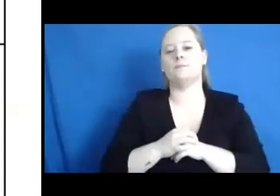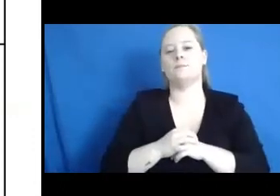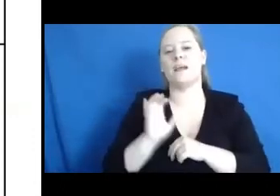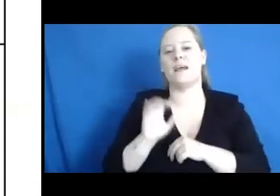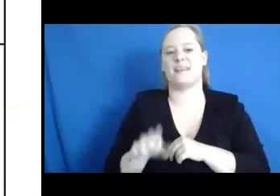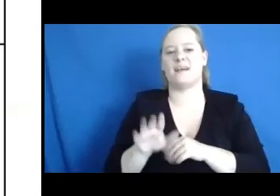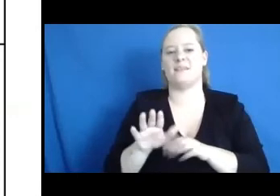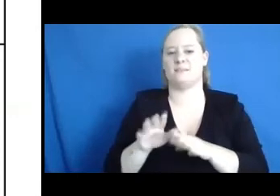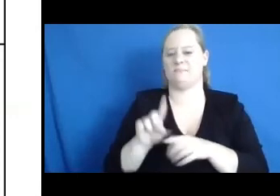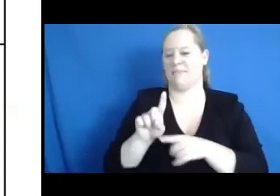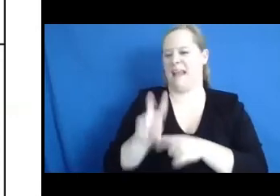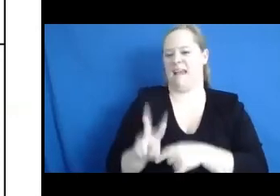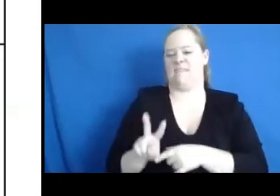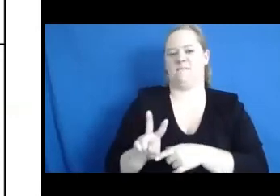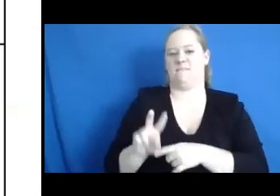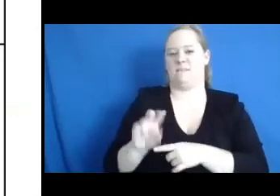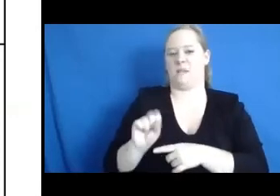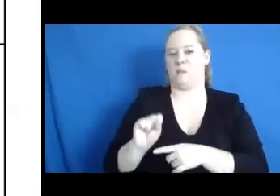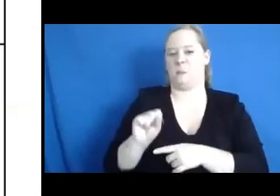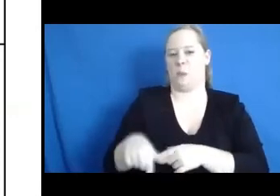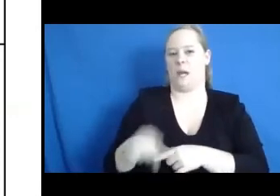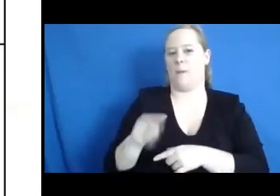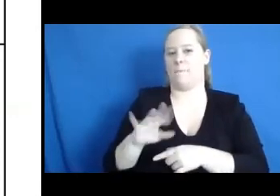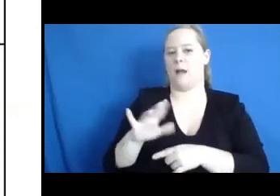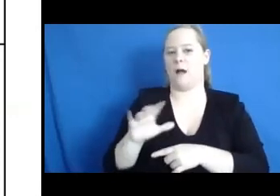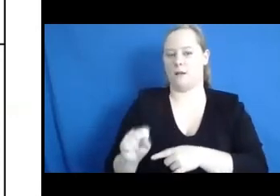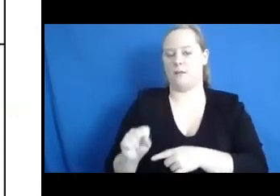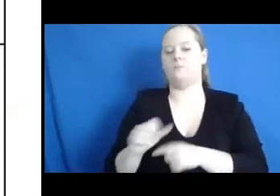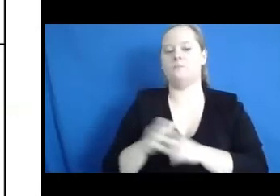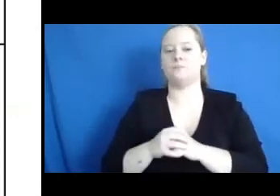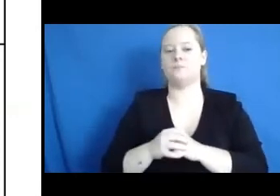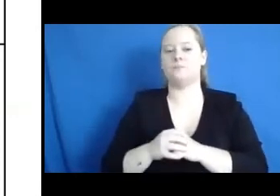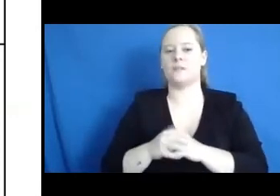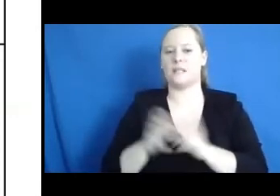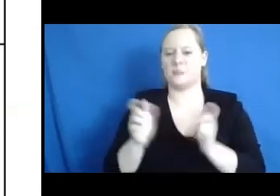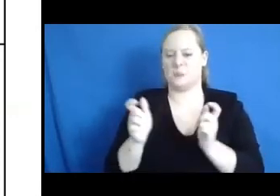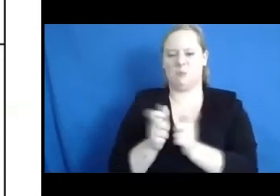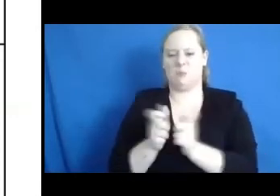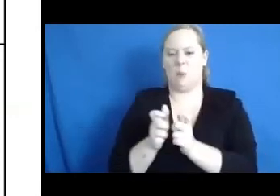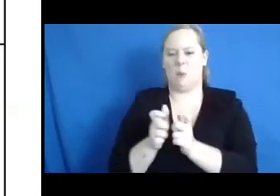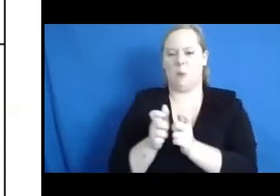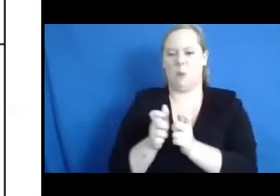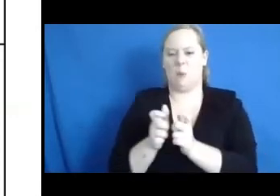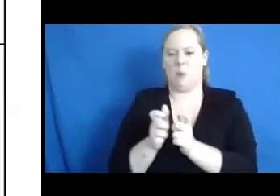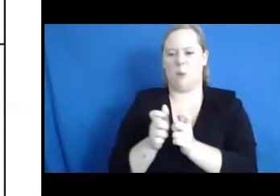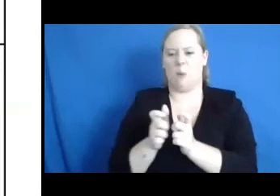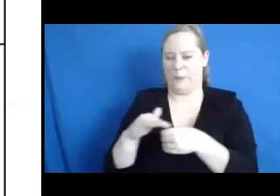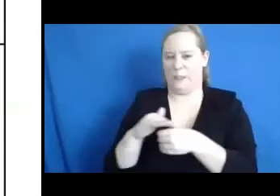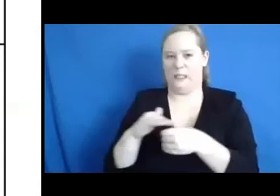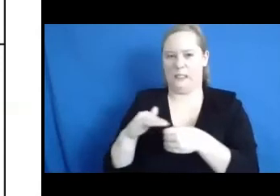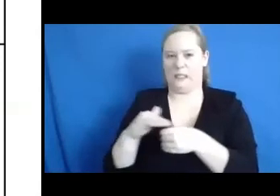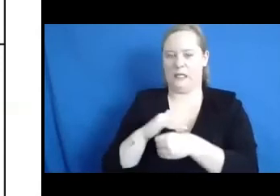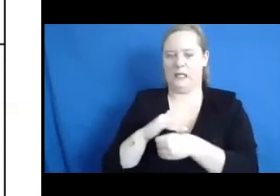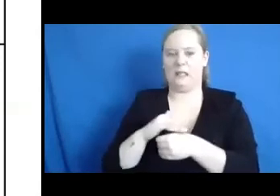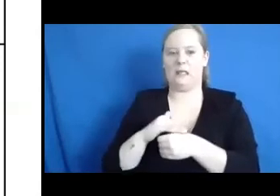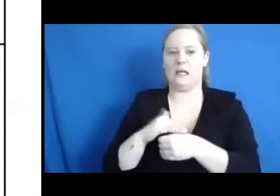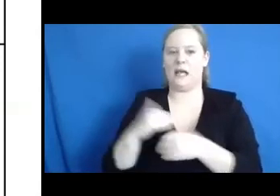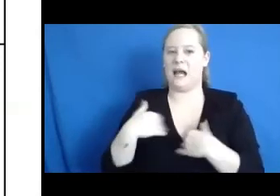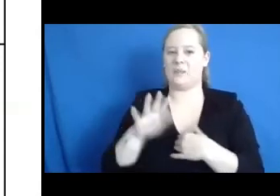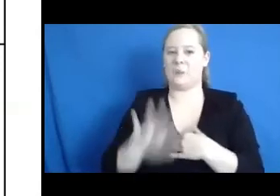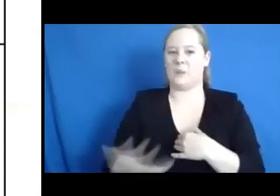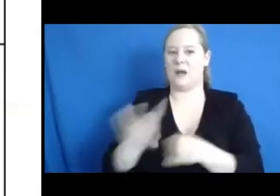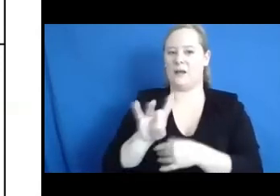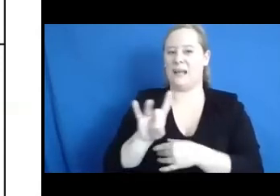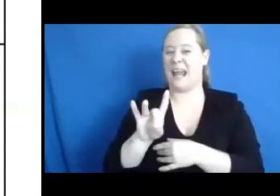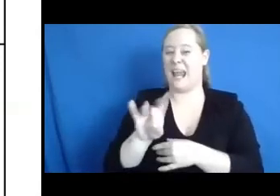mile surface area. Despite that sort of small footprint, the landfill is estimated to contain about 800,000